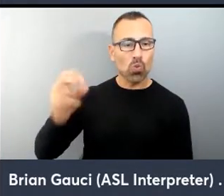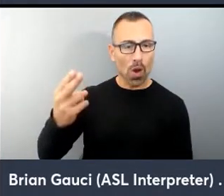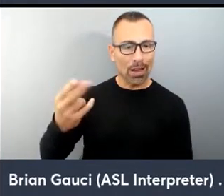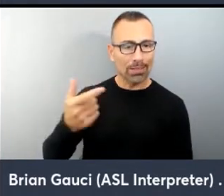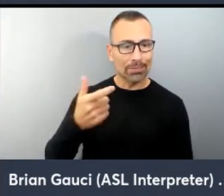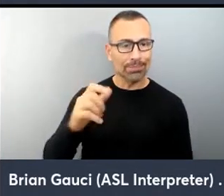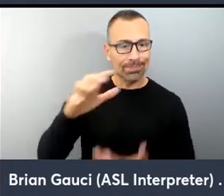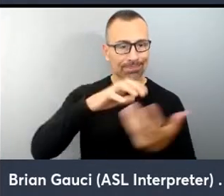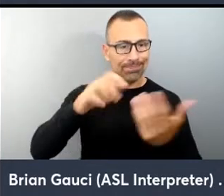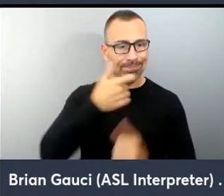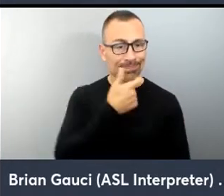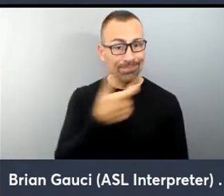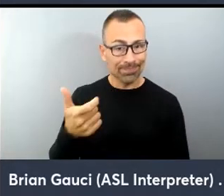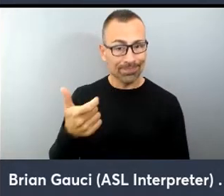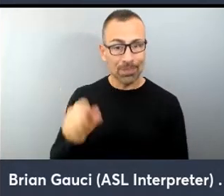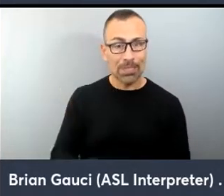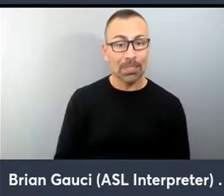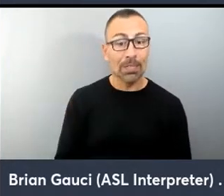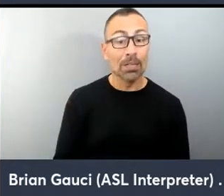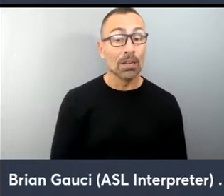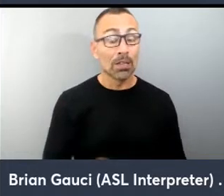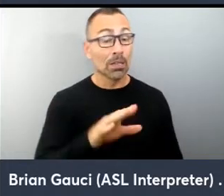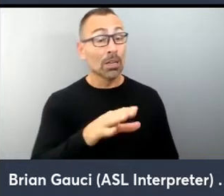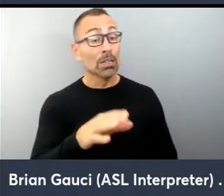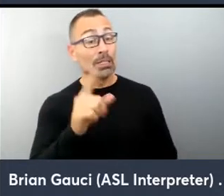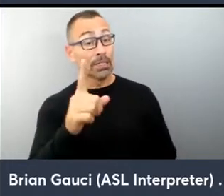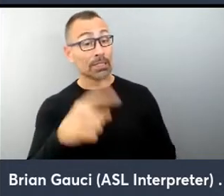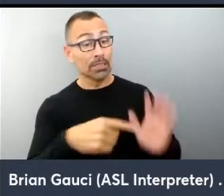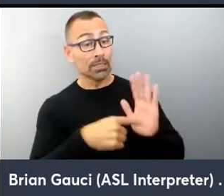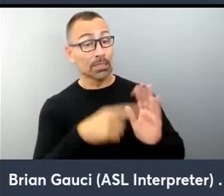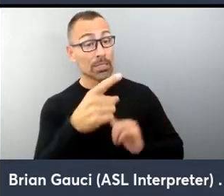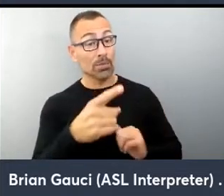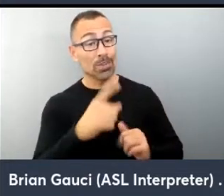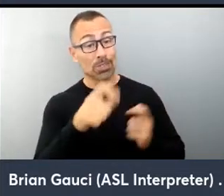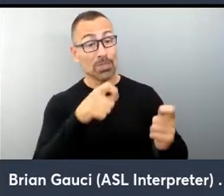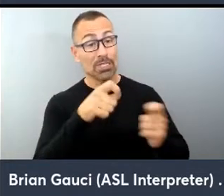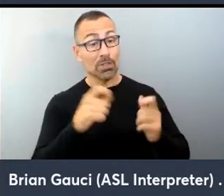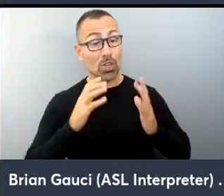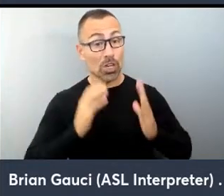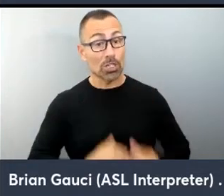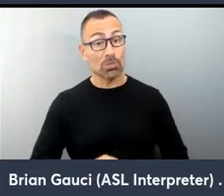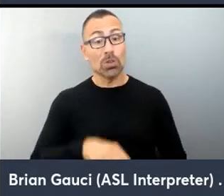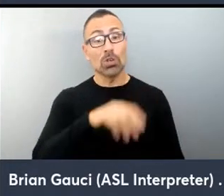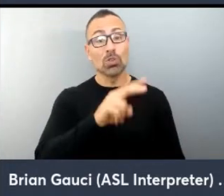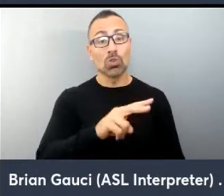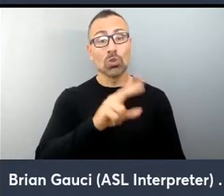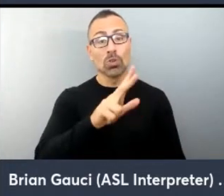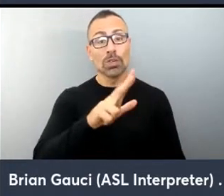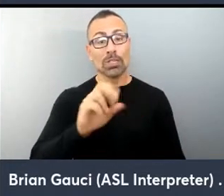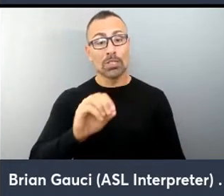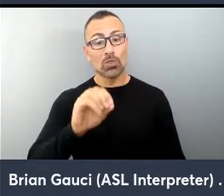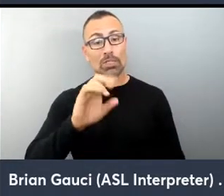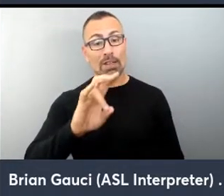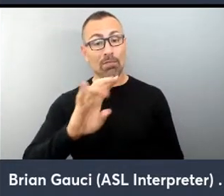looking at an example of, here's a particular customer, C3074, and this is what their,